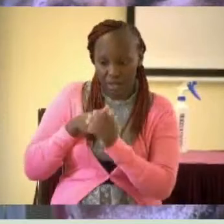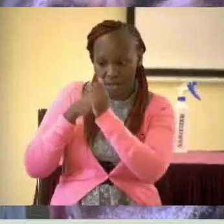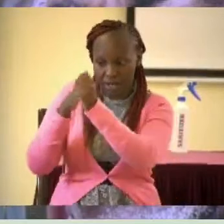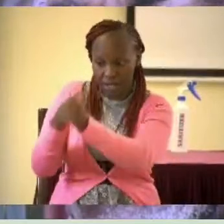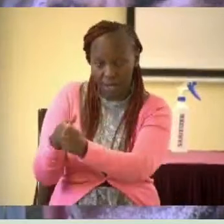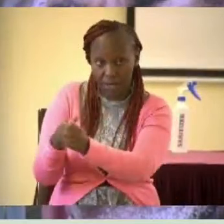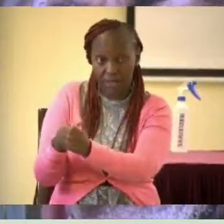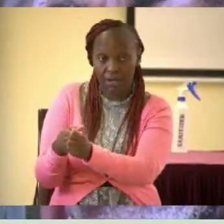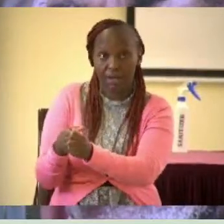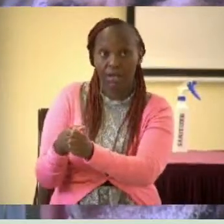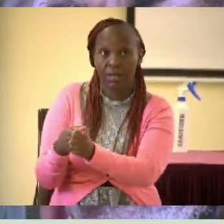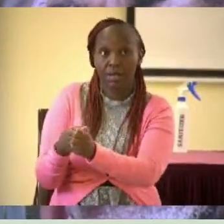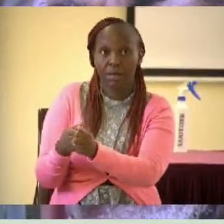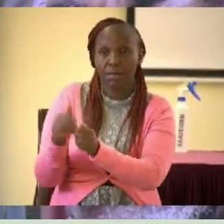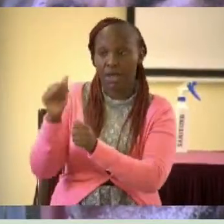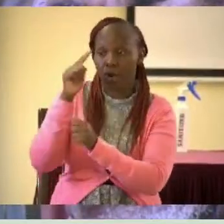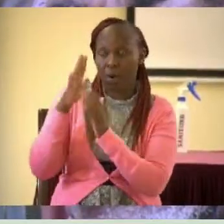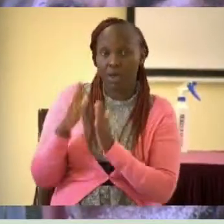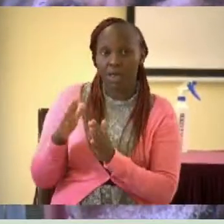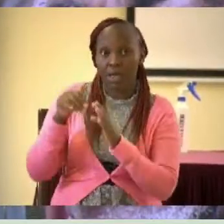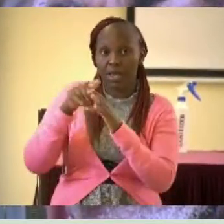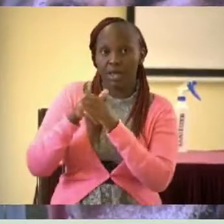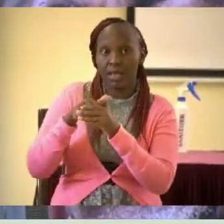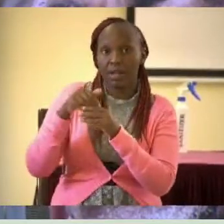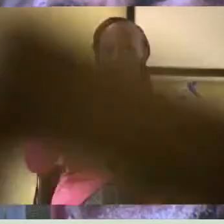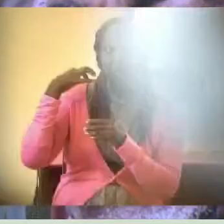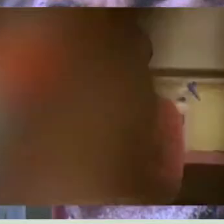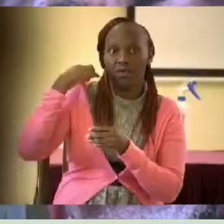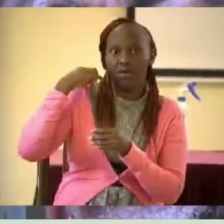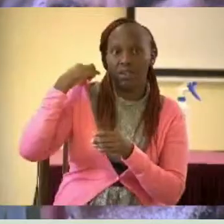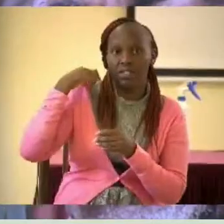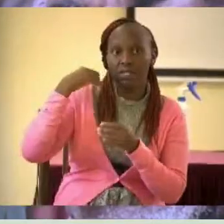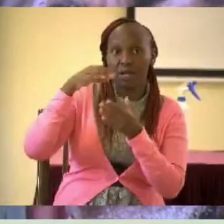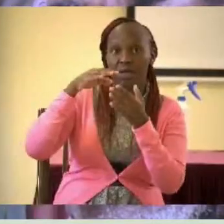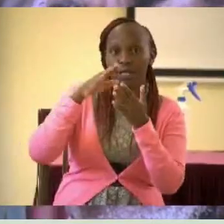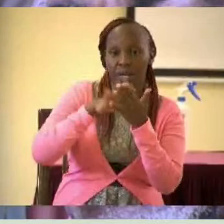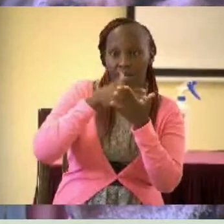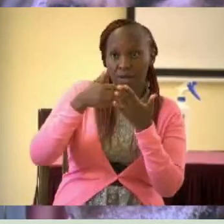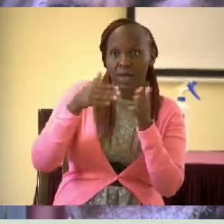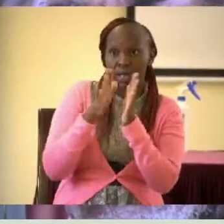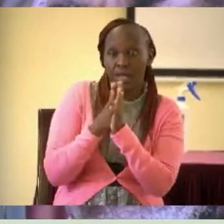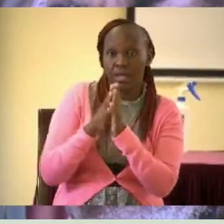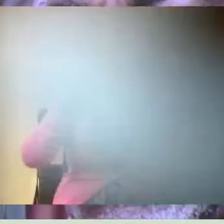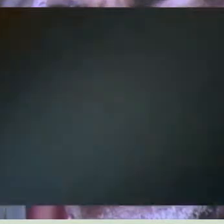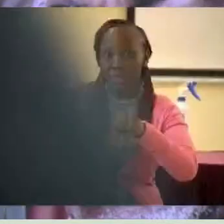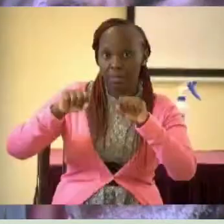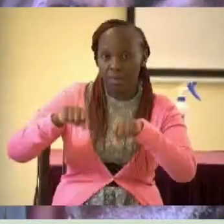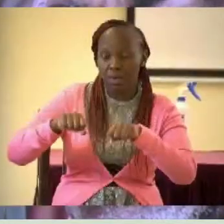the advocates who are in the pro bono scheme and our able faculty staff